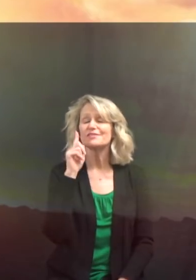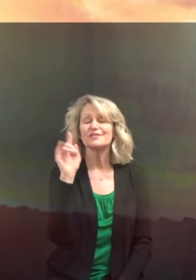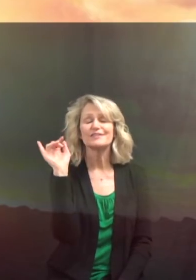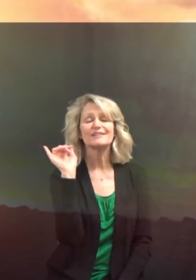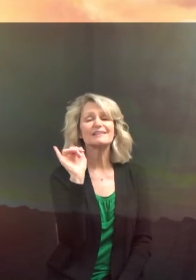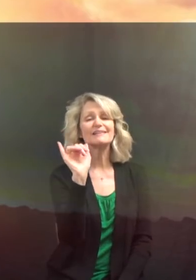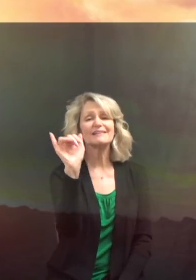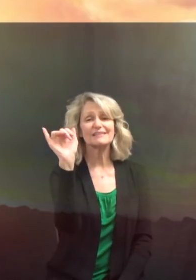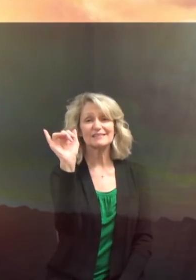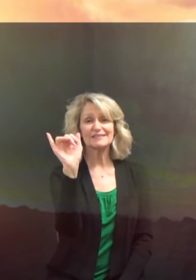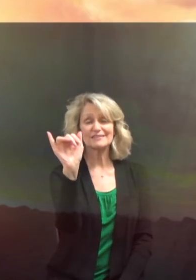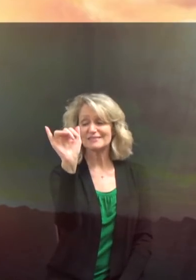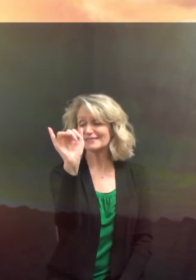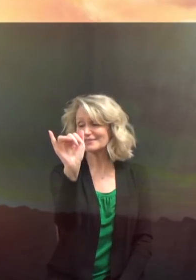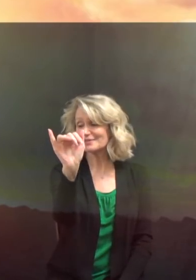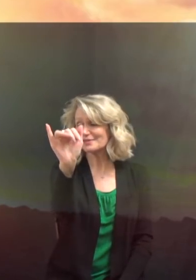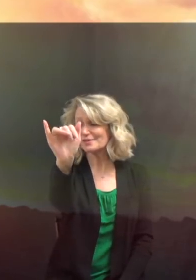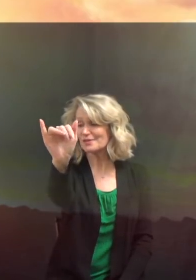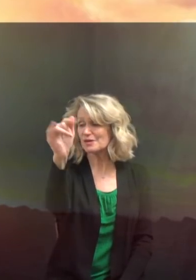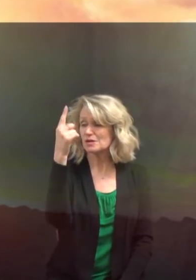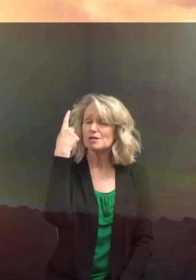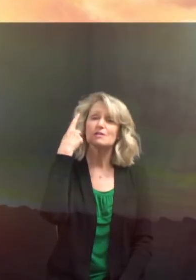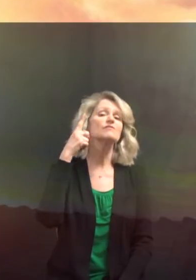his name